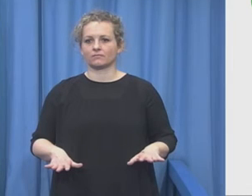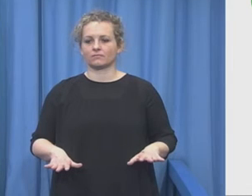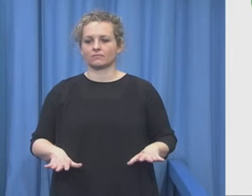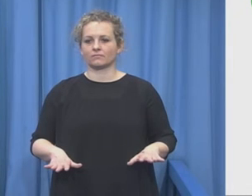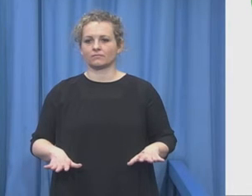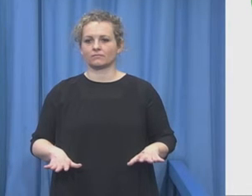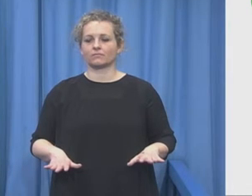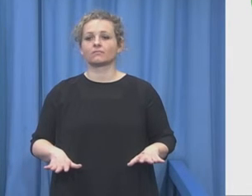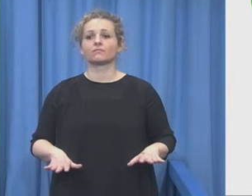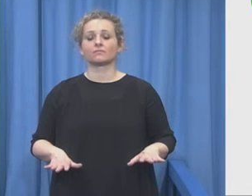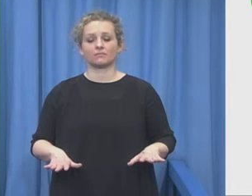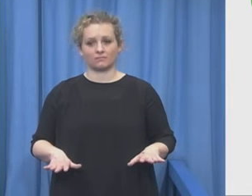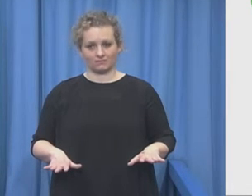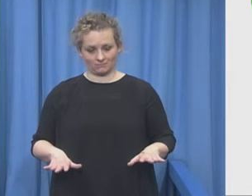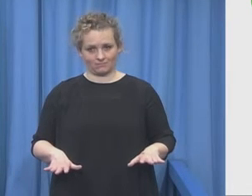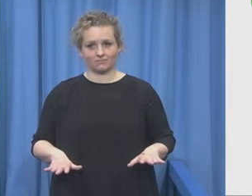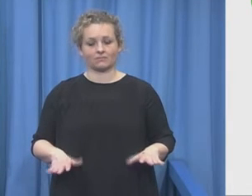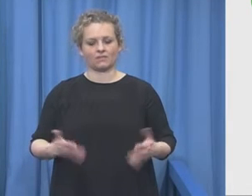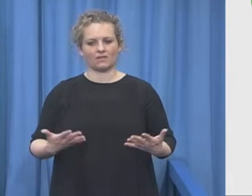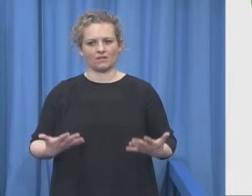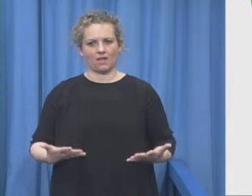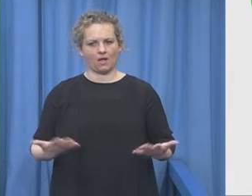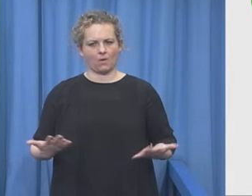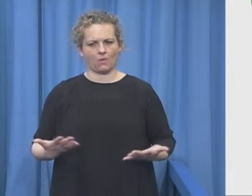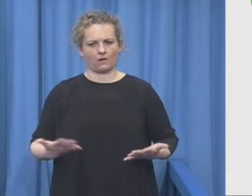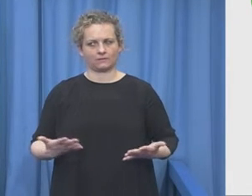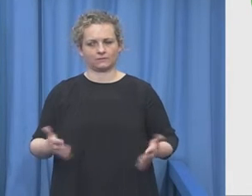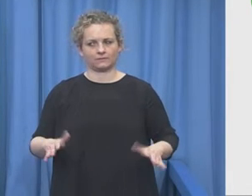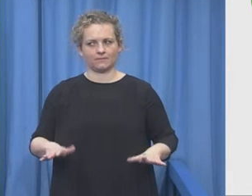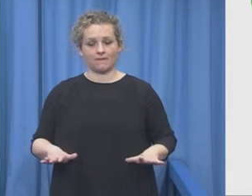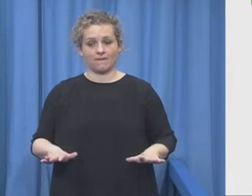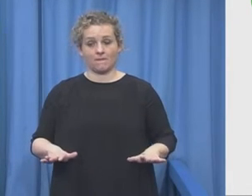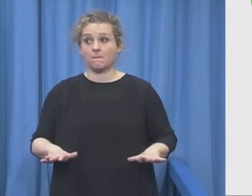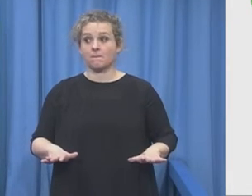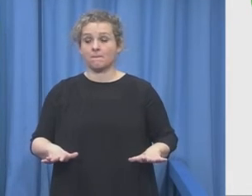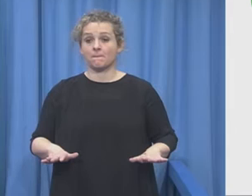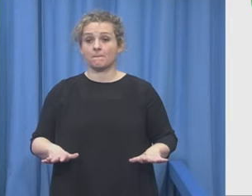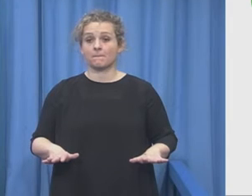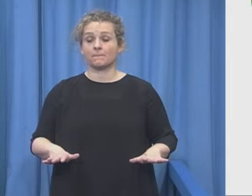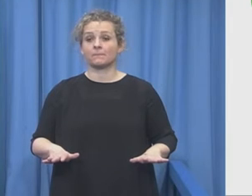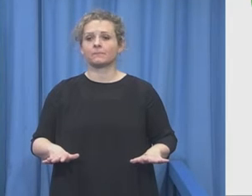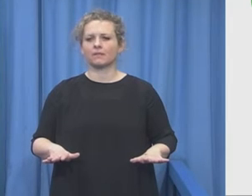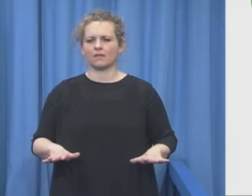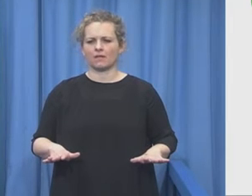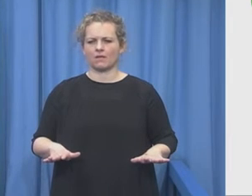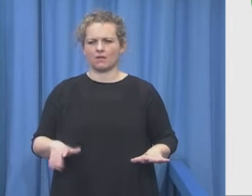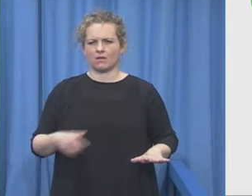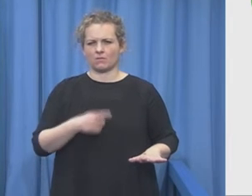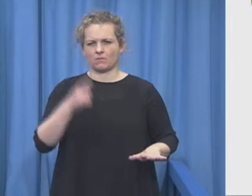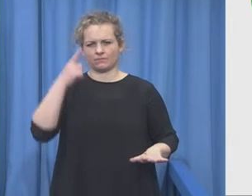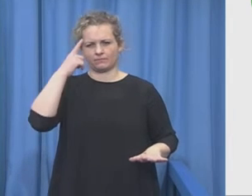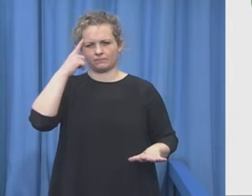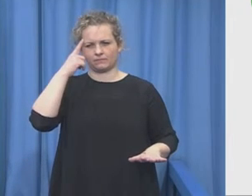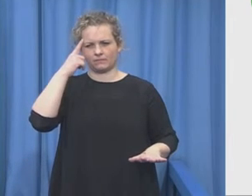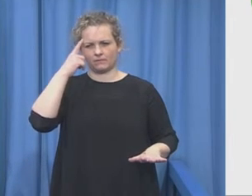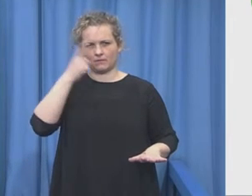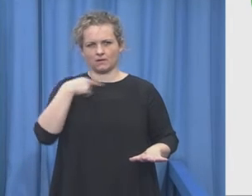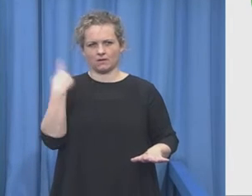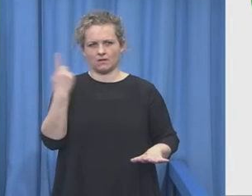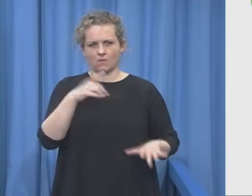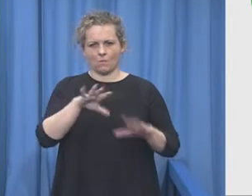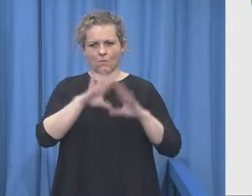What we do when we create a world without barriers